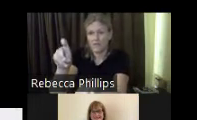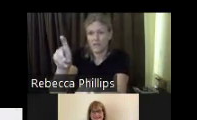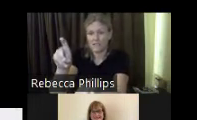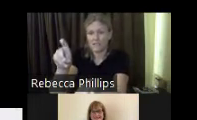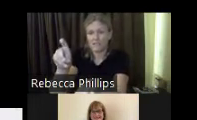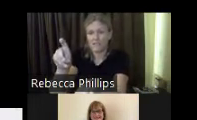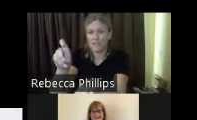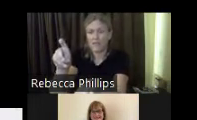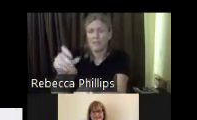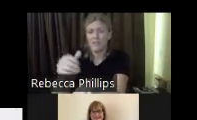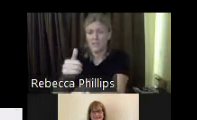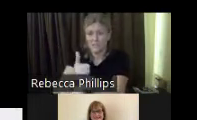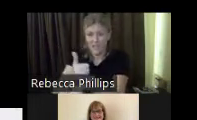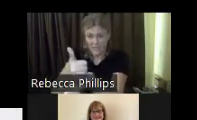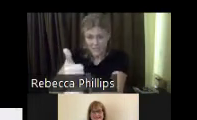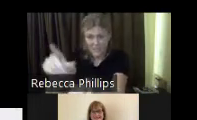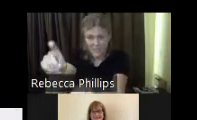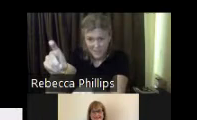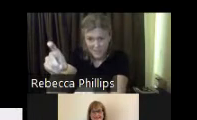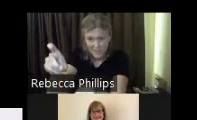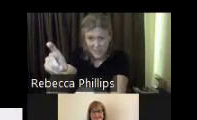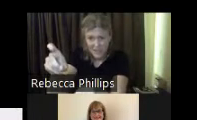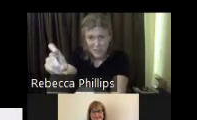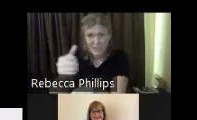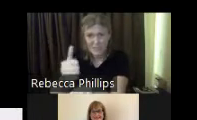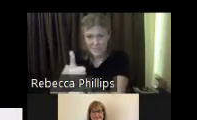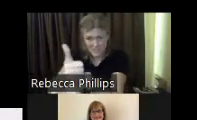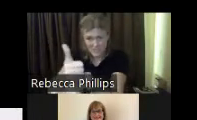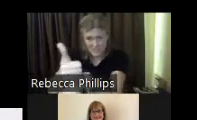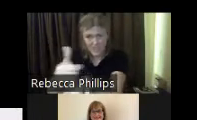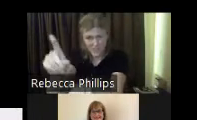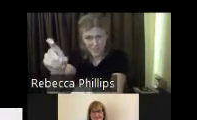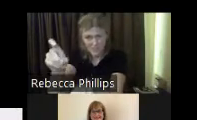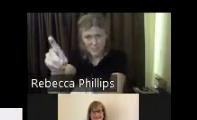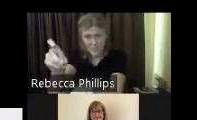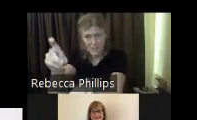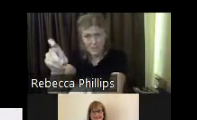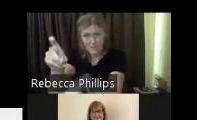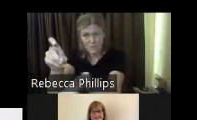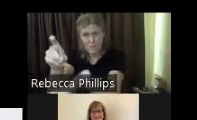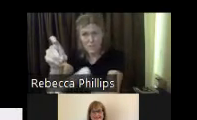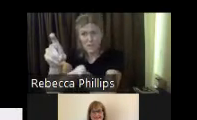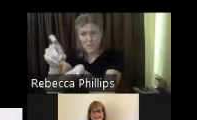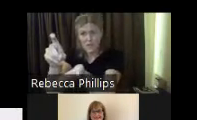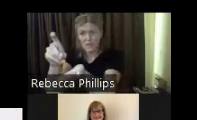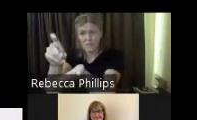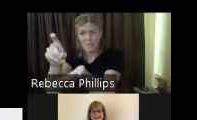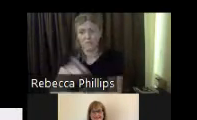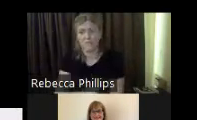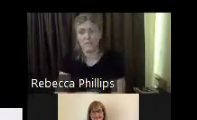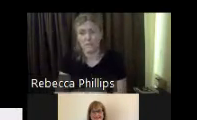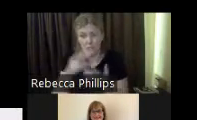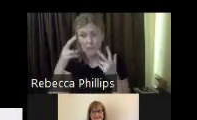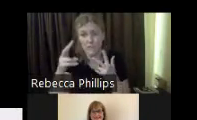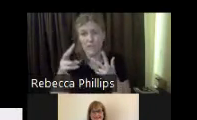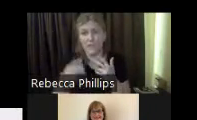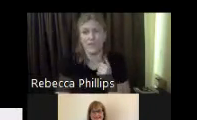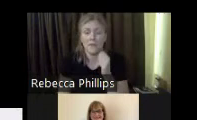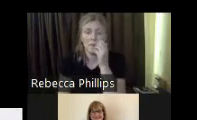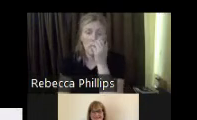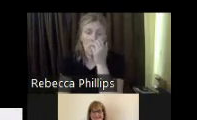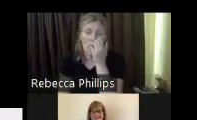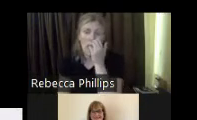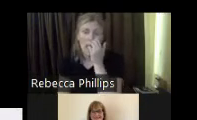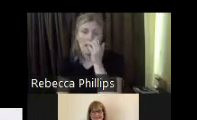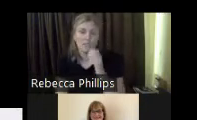but this is just faster. So you just like, and asking a question like, do you need help? And then just keep looking at